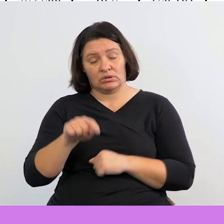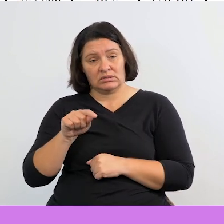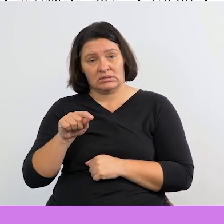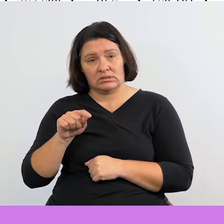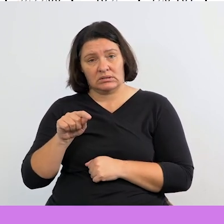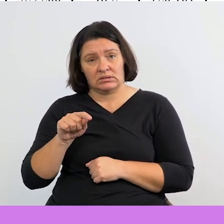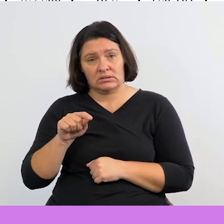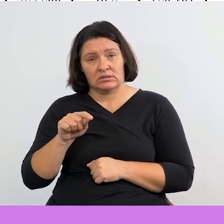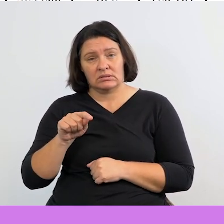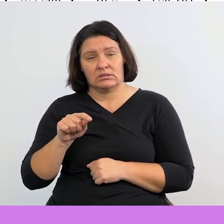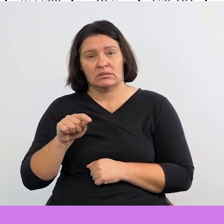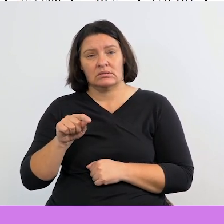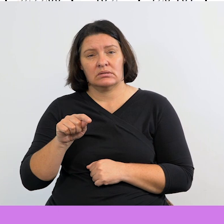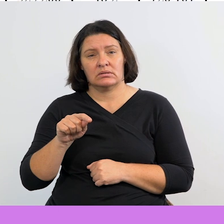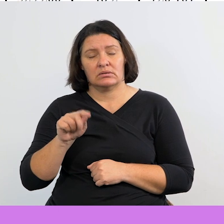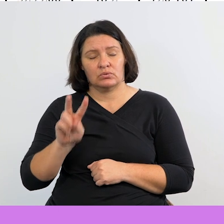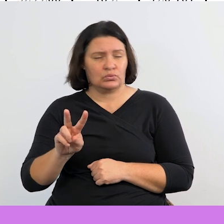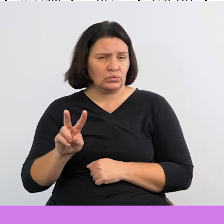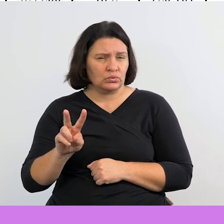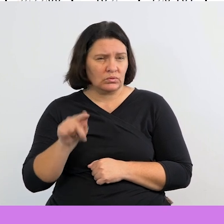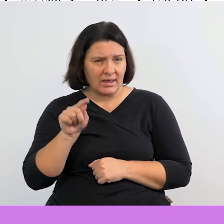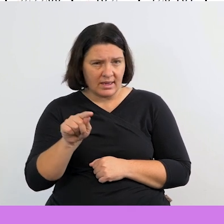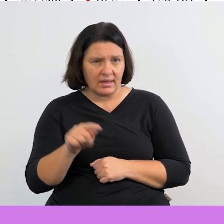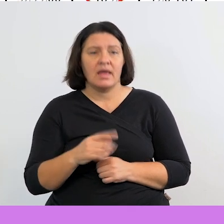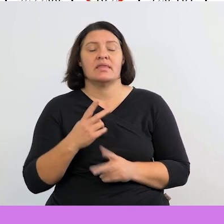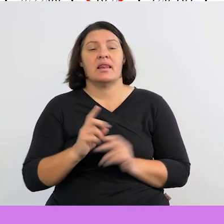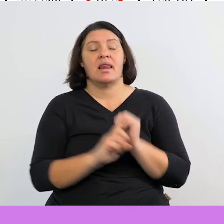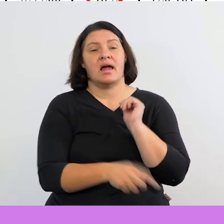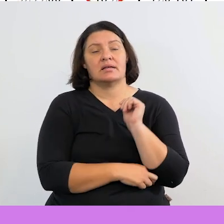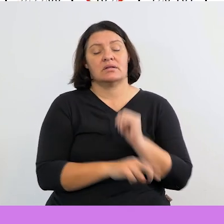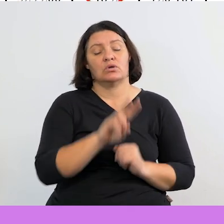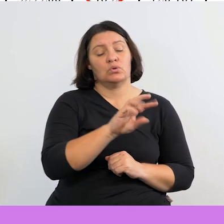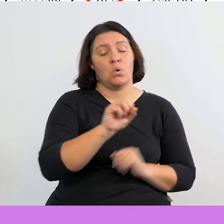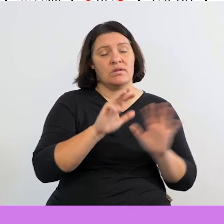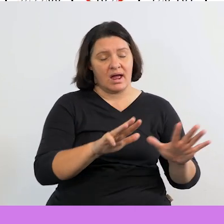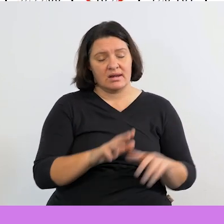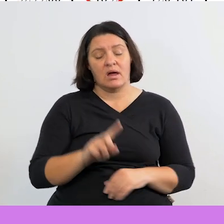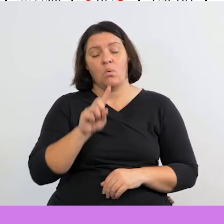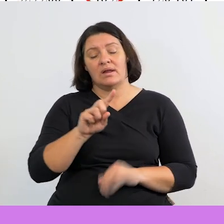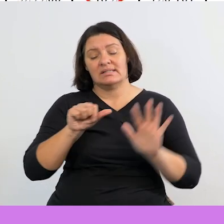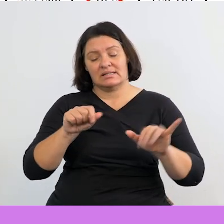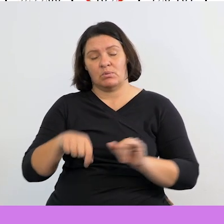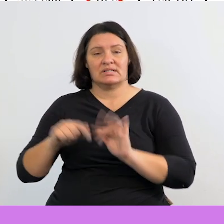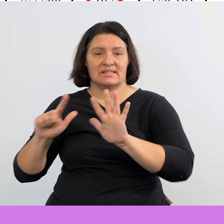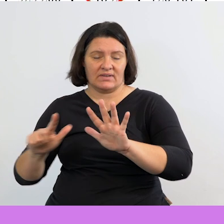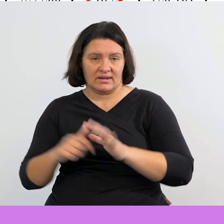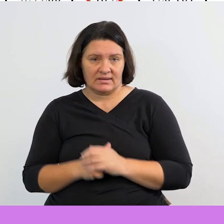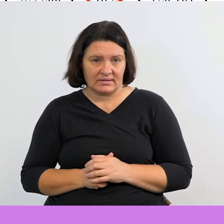16.2 will be, yeah, 16.2. And then lastly, 2009, it was